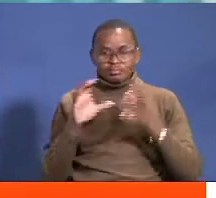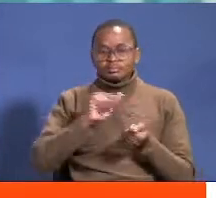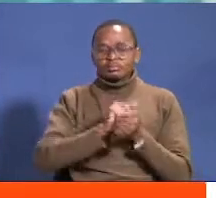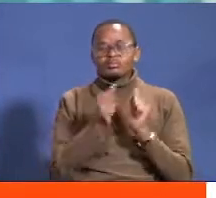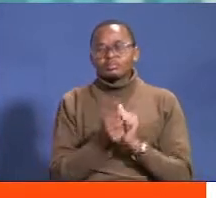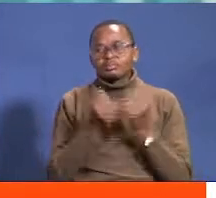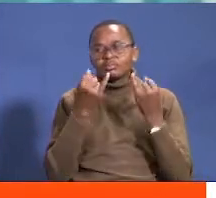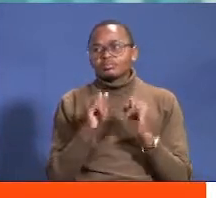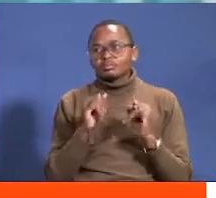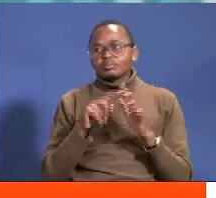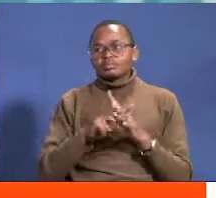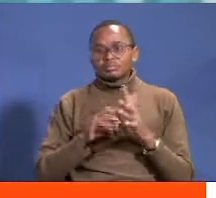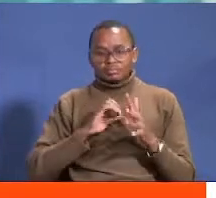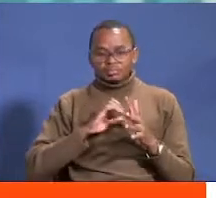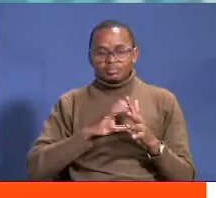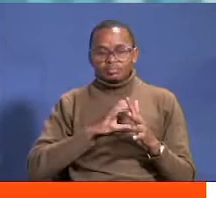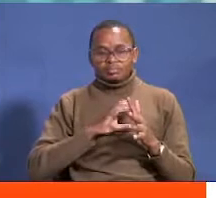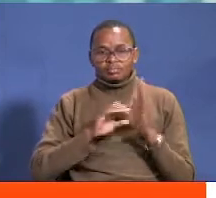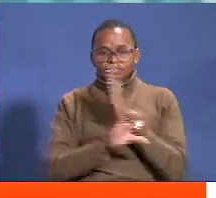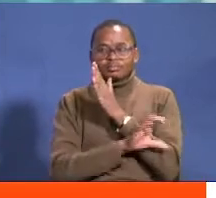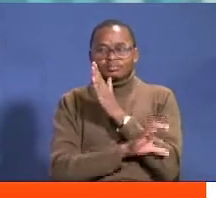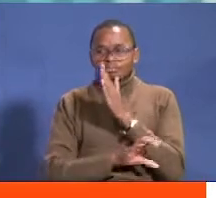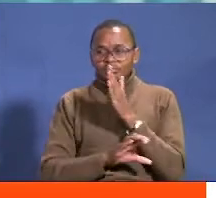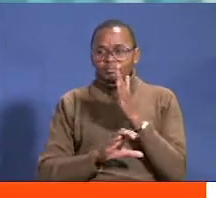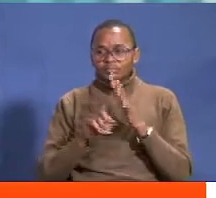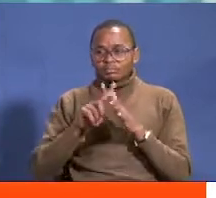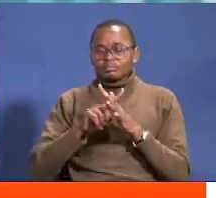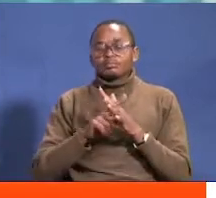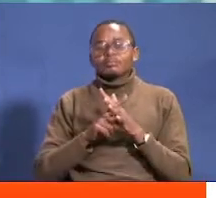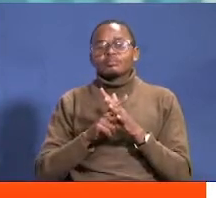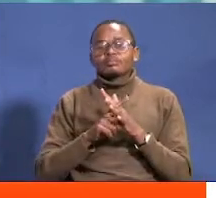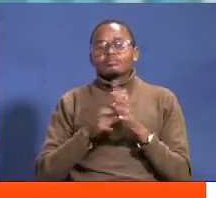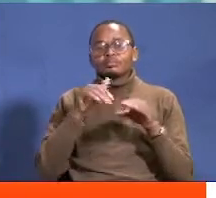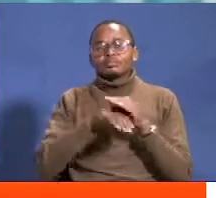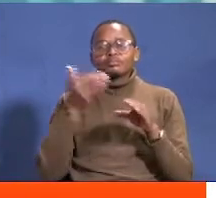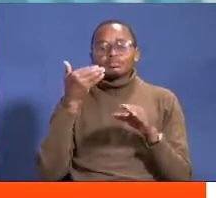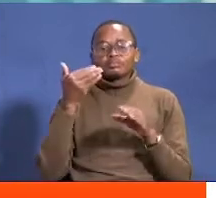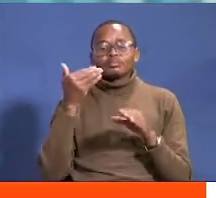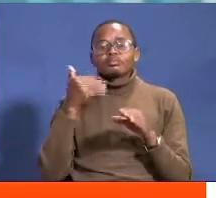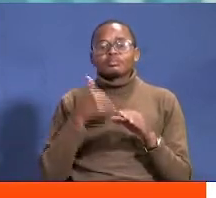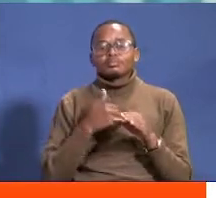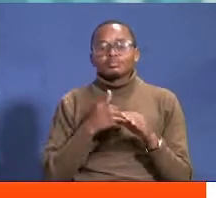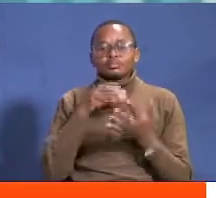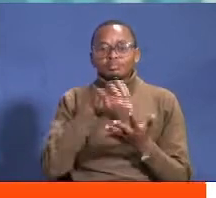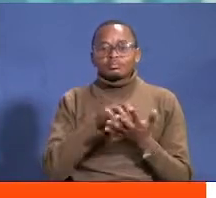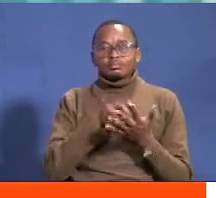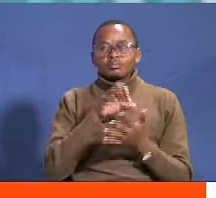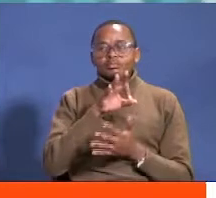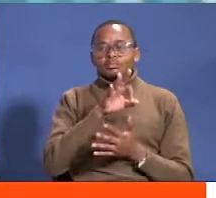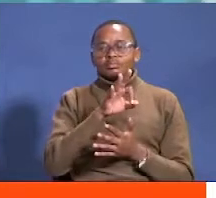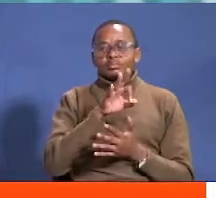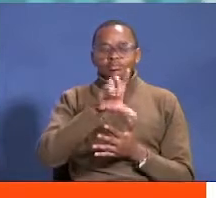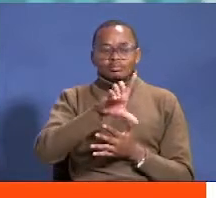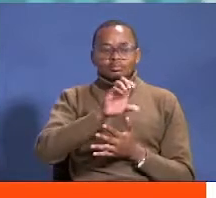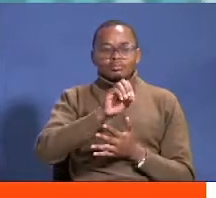change. Now, let's begin with our own country, because we need to be the point of reference. in the past we've had conditions of, we had